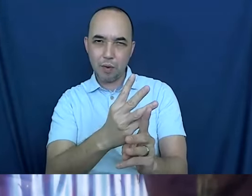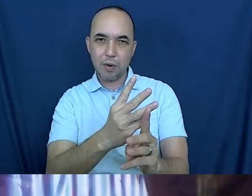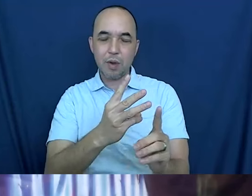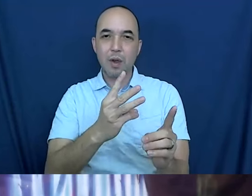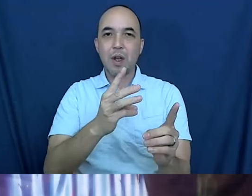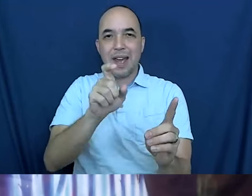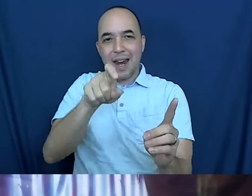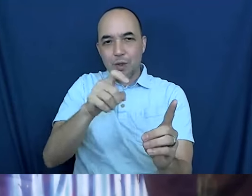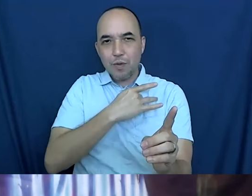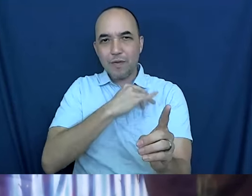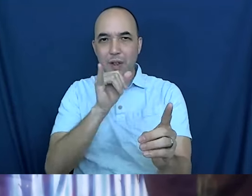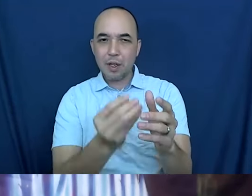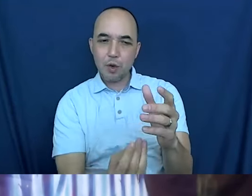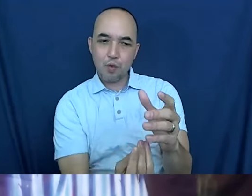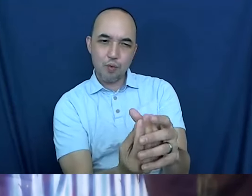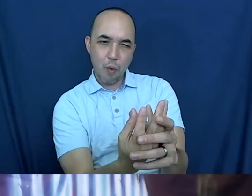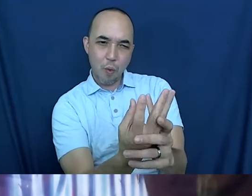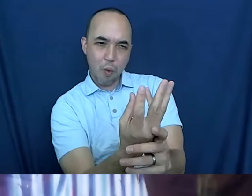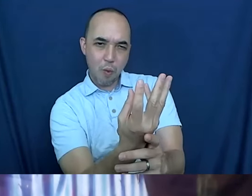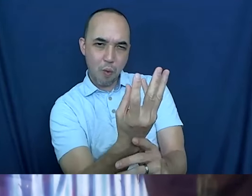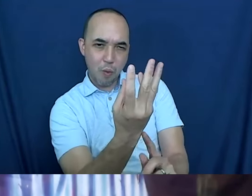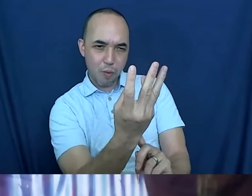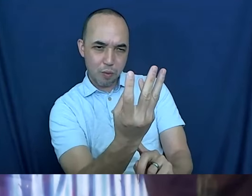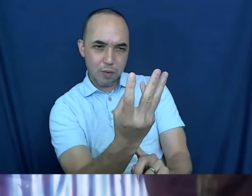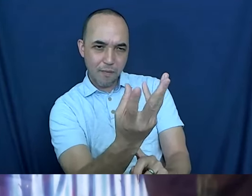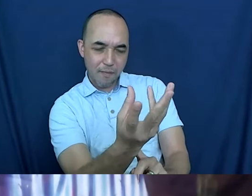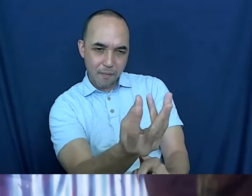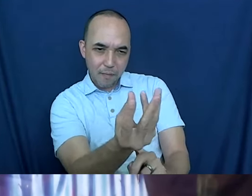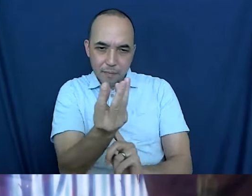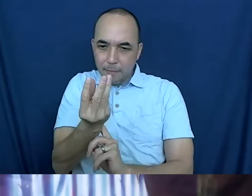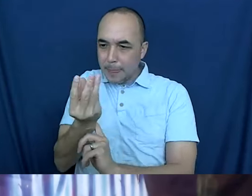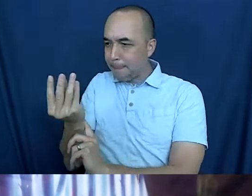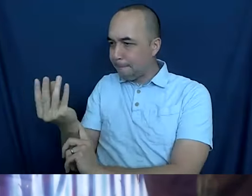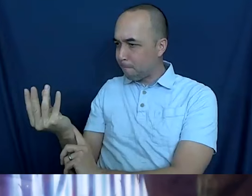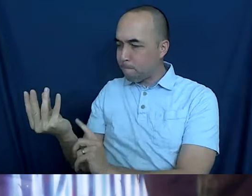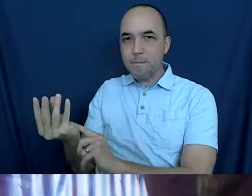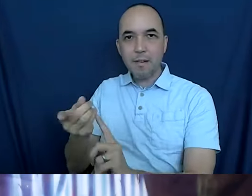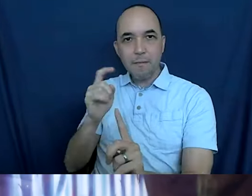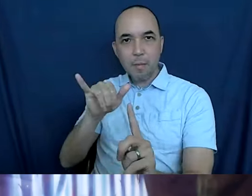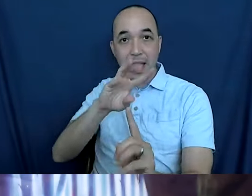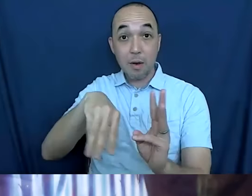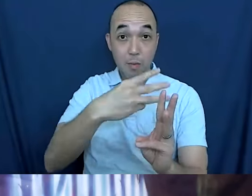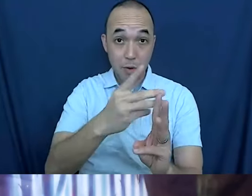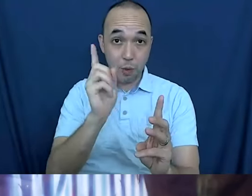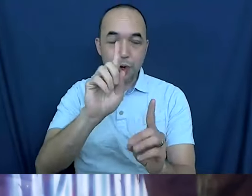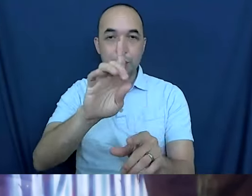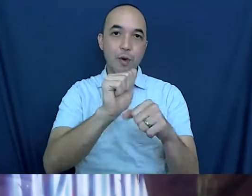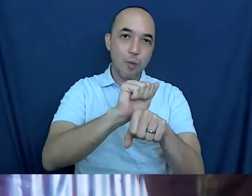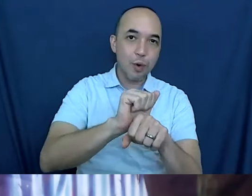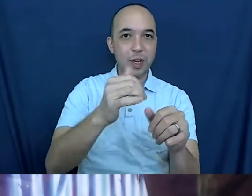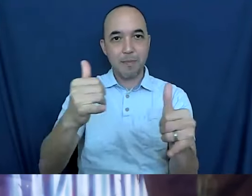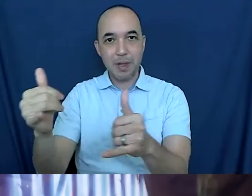grown out of the world that you're working in and playing in. And just between us, you know, us and a